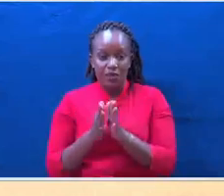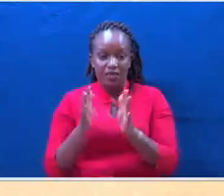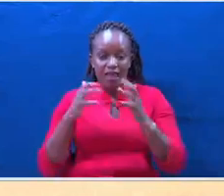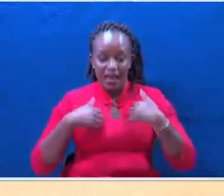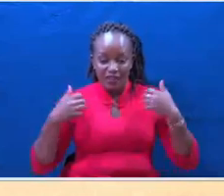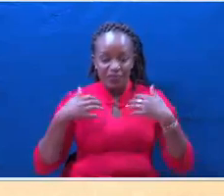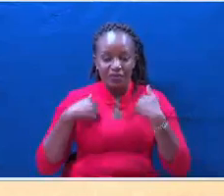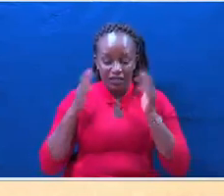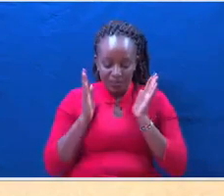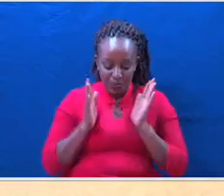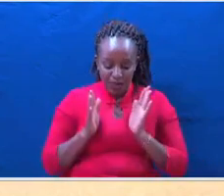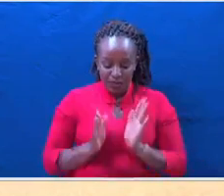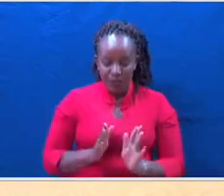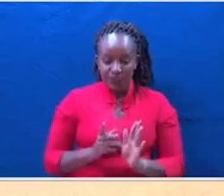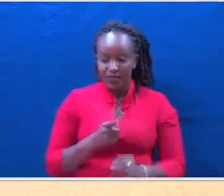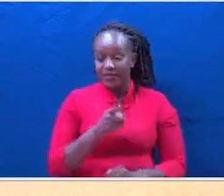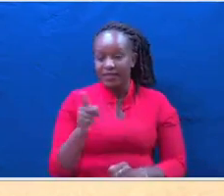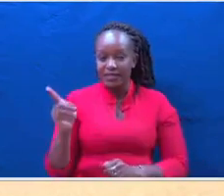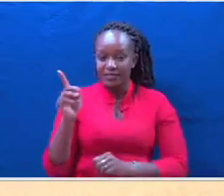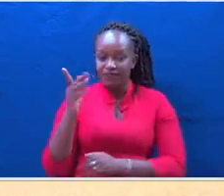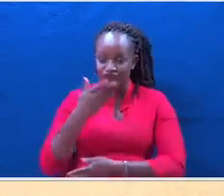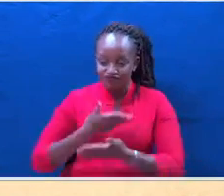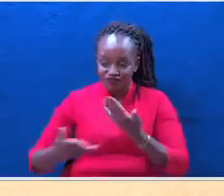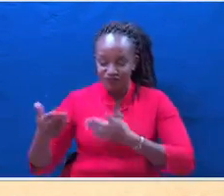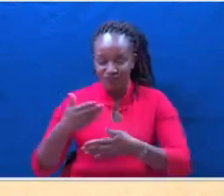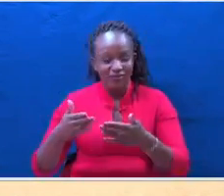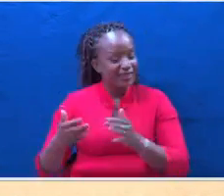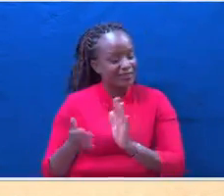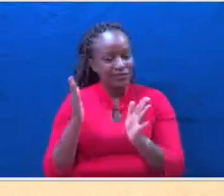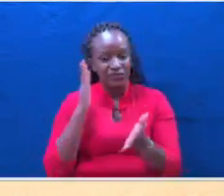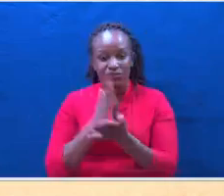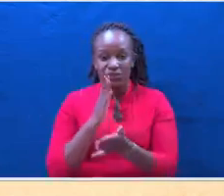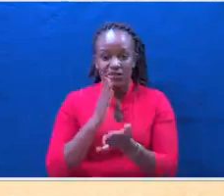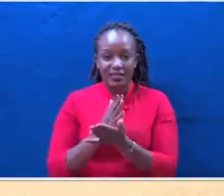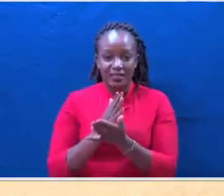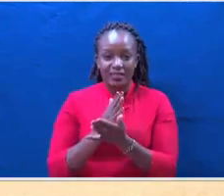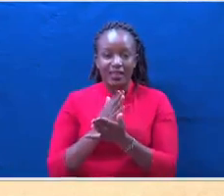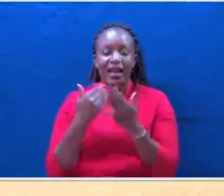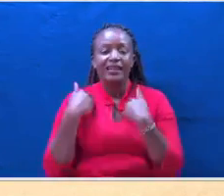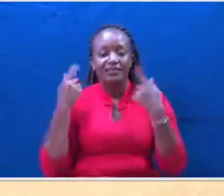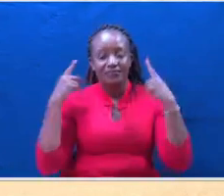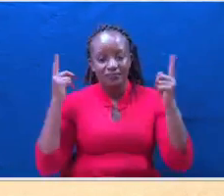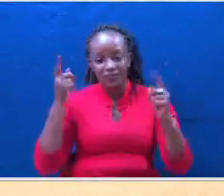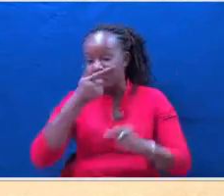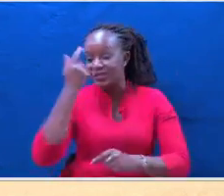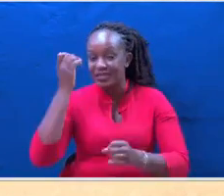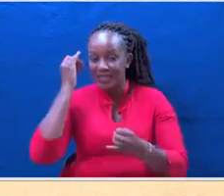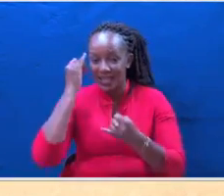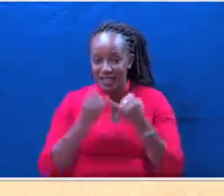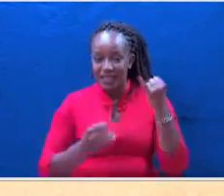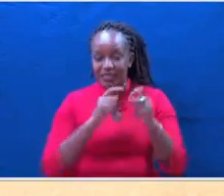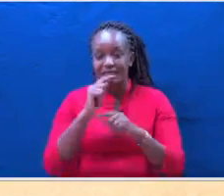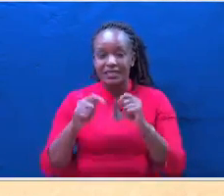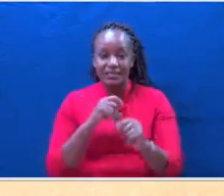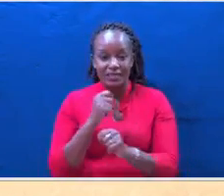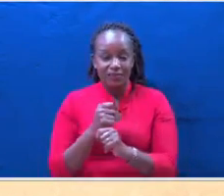a relationship that definitely grows even much more, realizing that they are the last of their kind. And so there's that